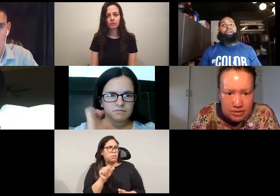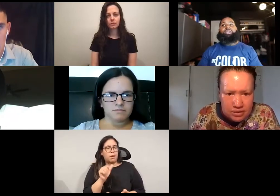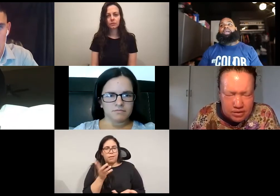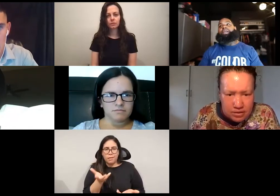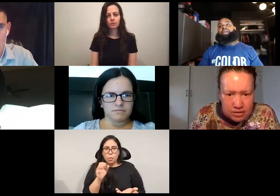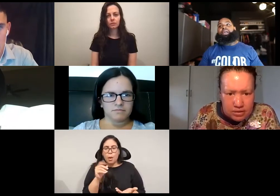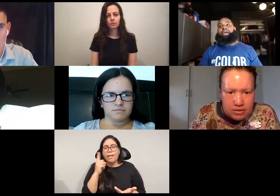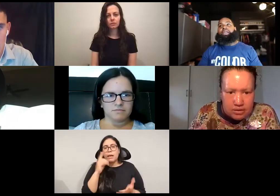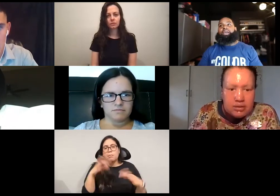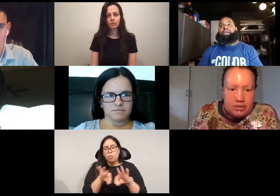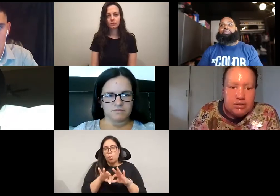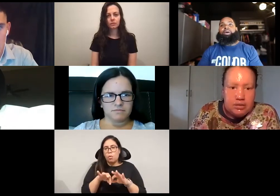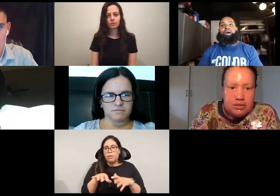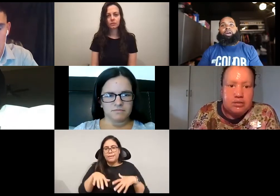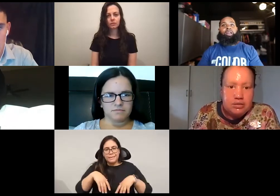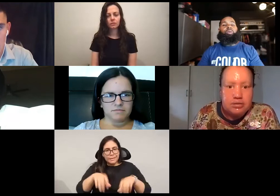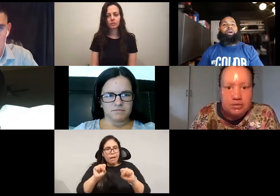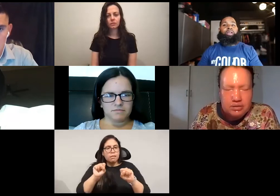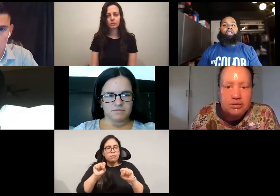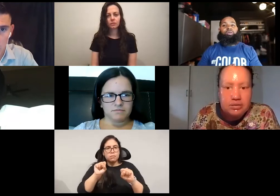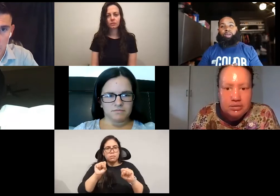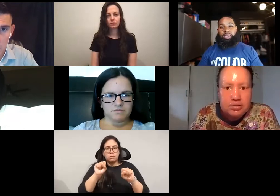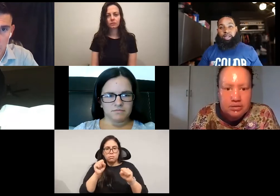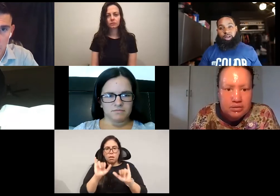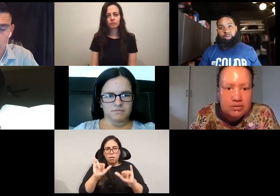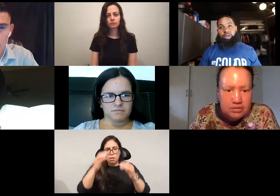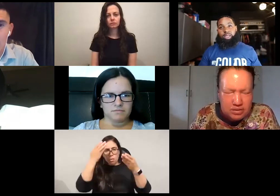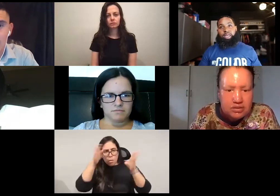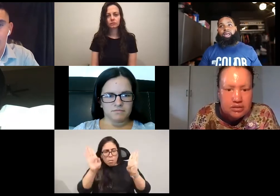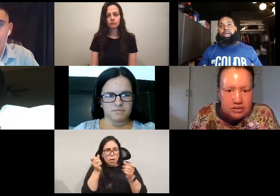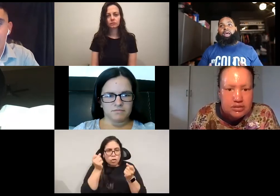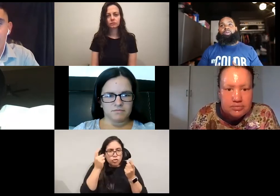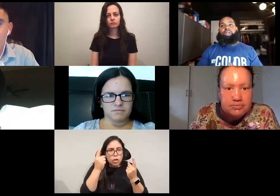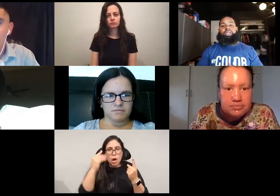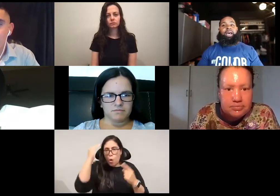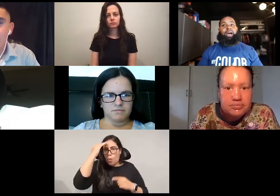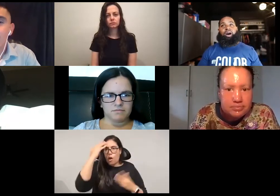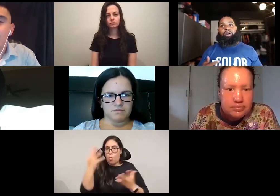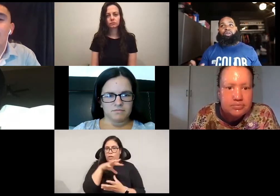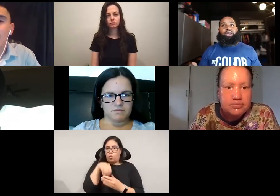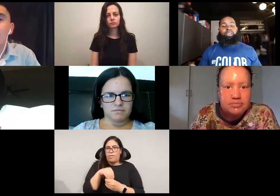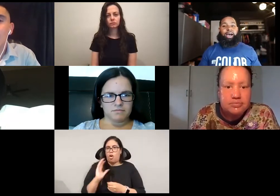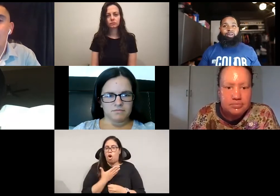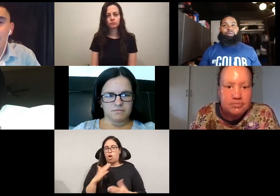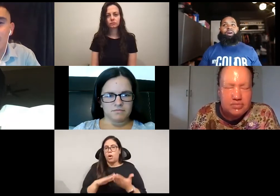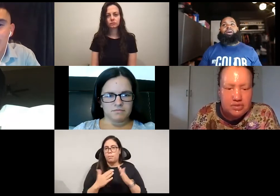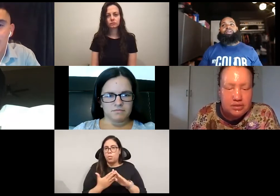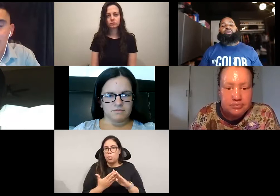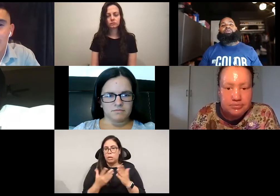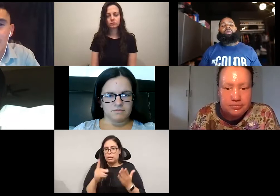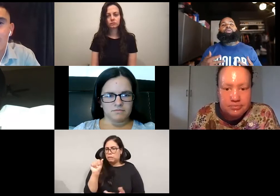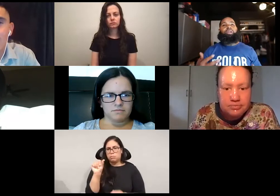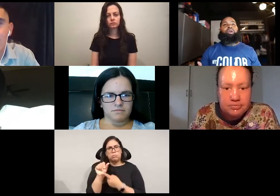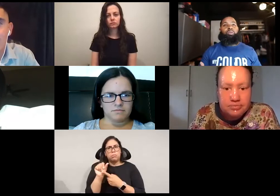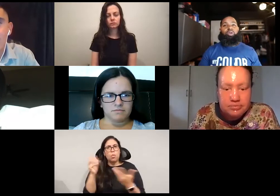of understanding and awareness of what's in our community and what does that all entitle, but also